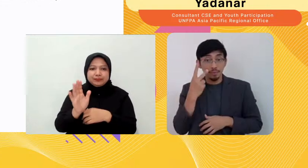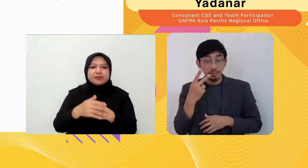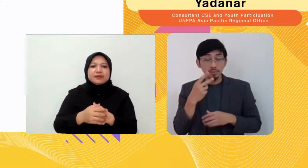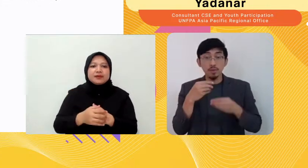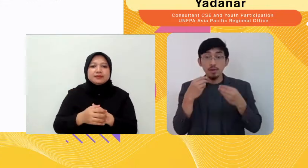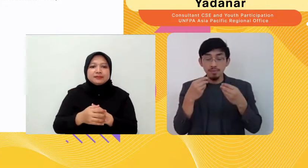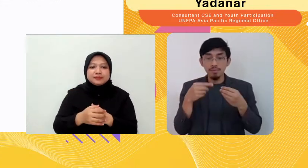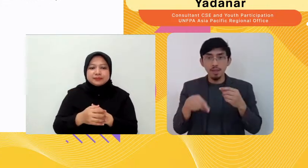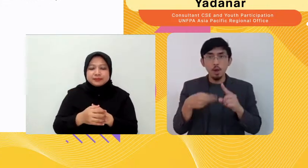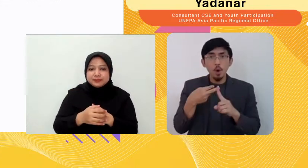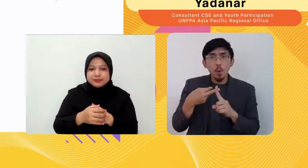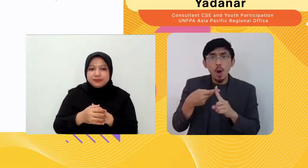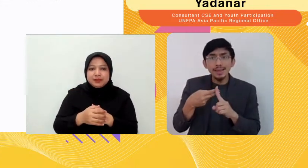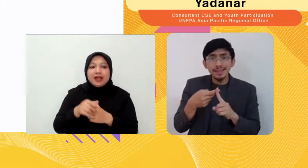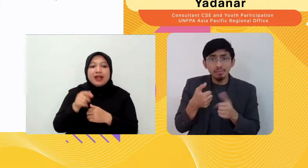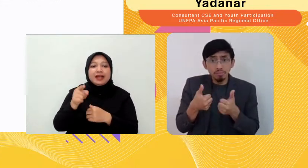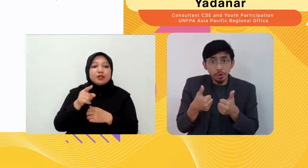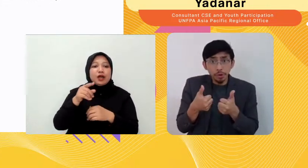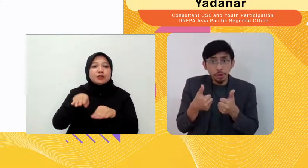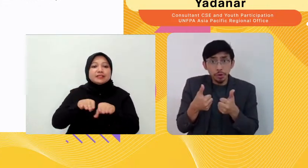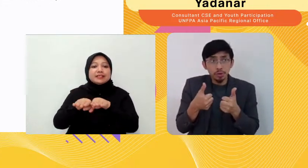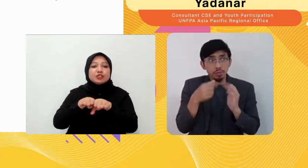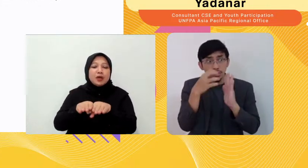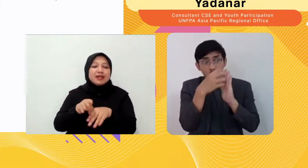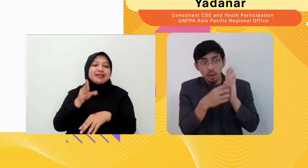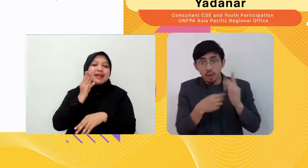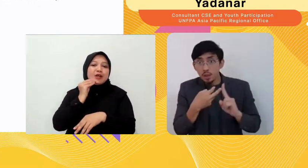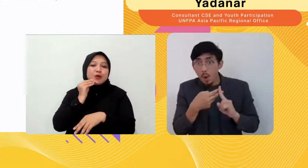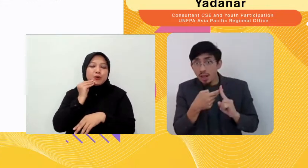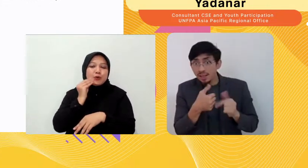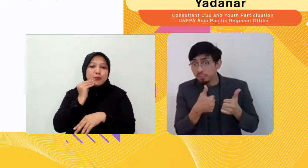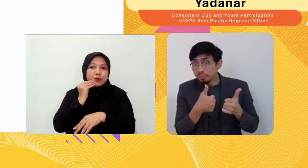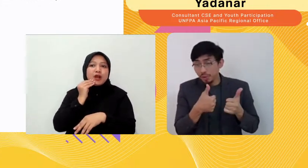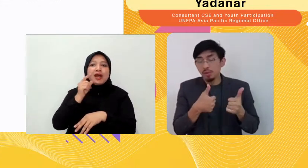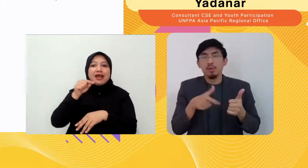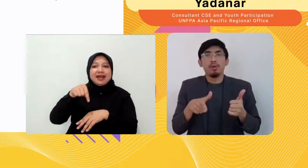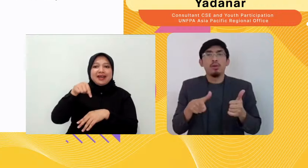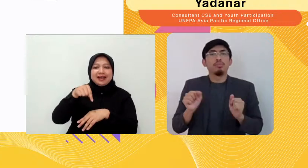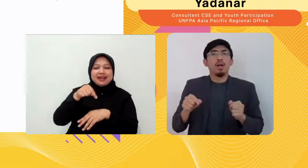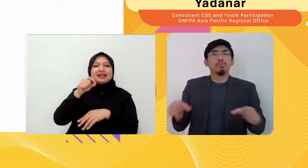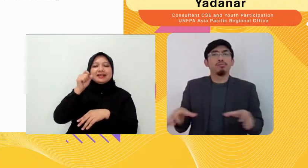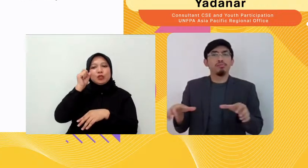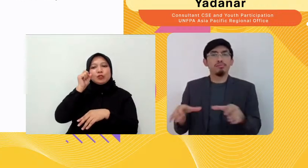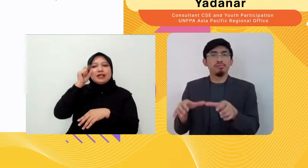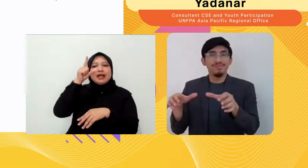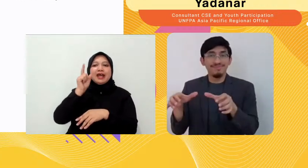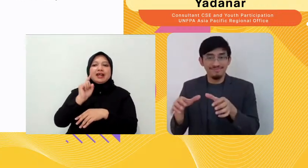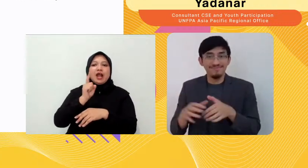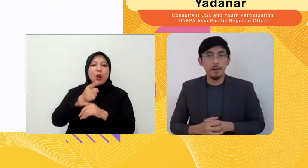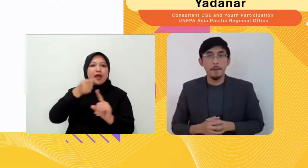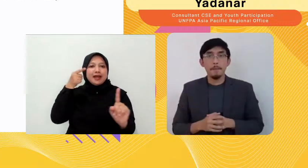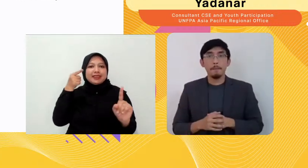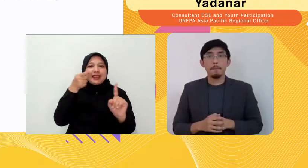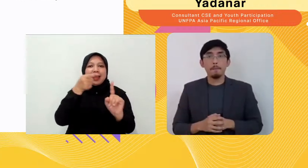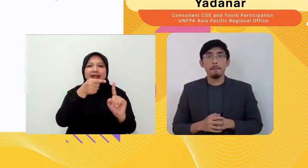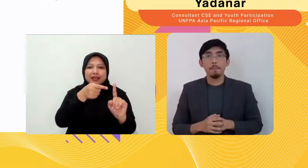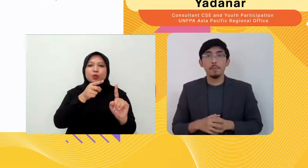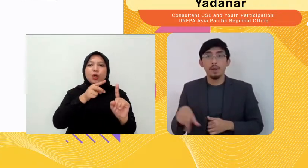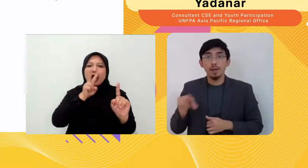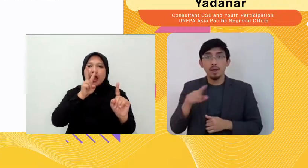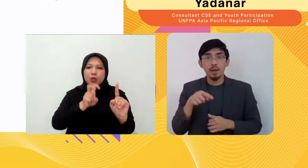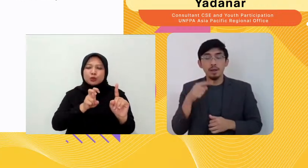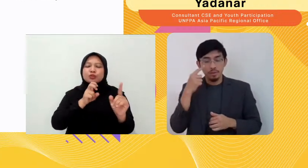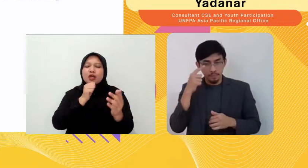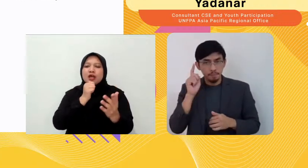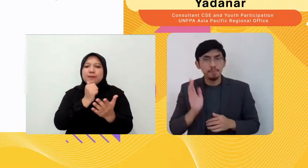that we all are already aware that depending on the target audience, we have to tailor the